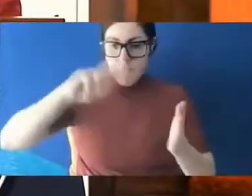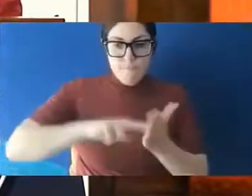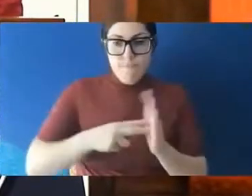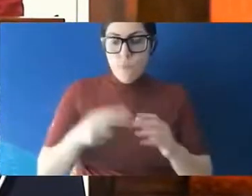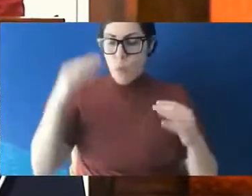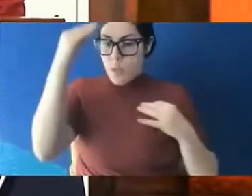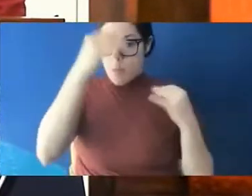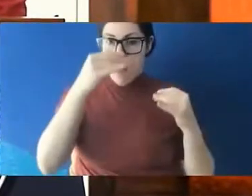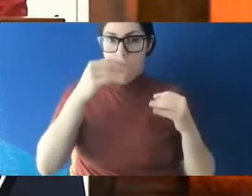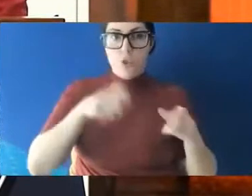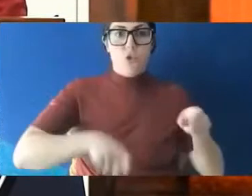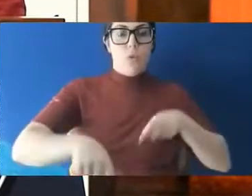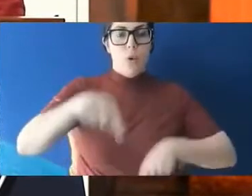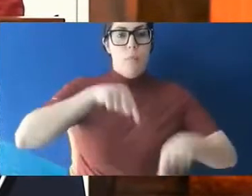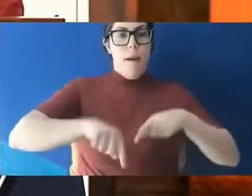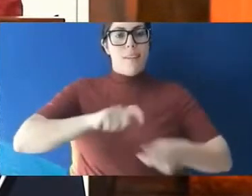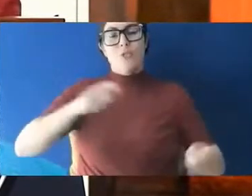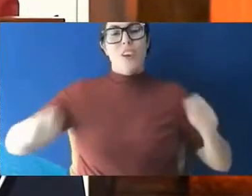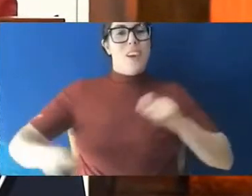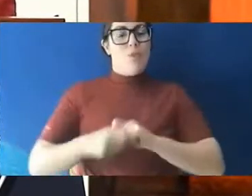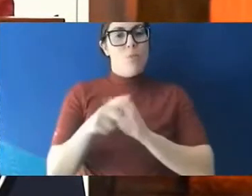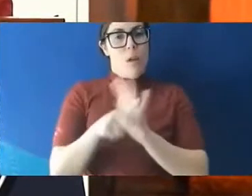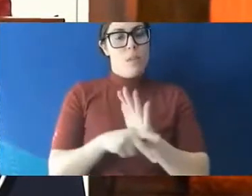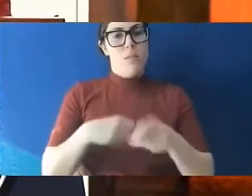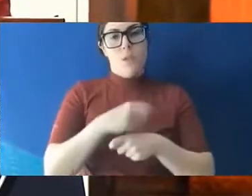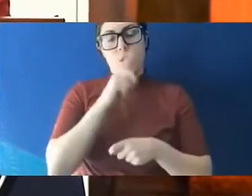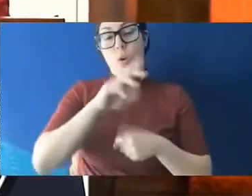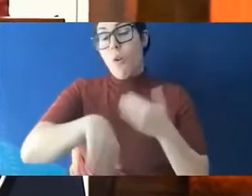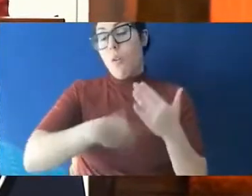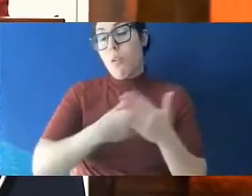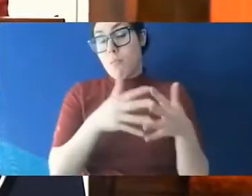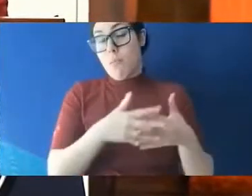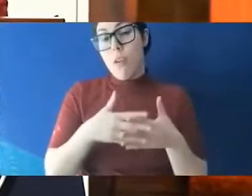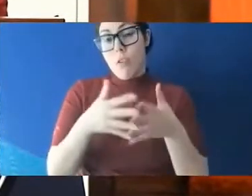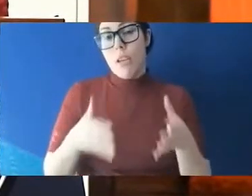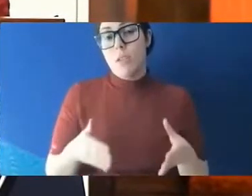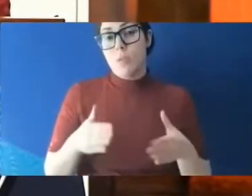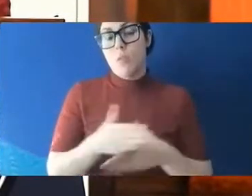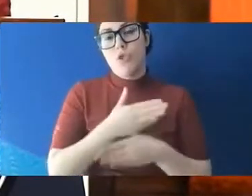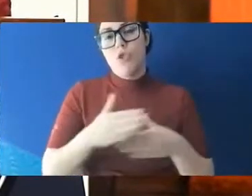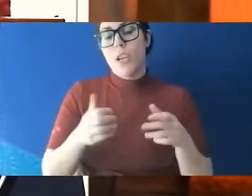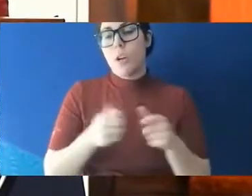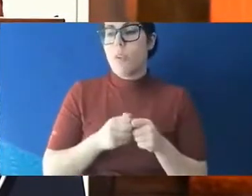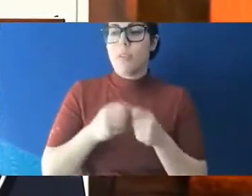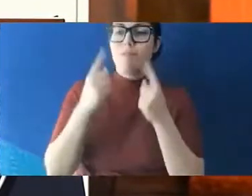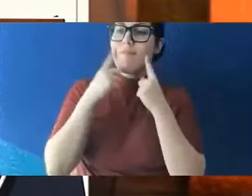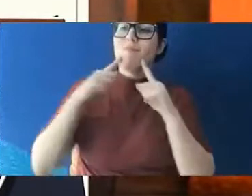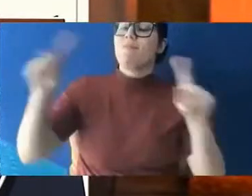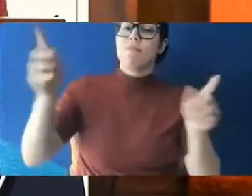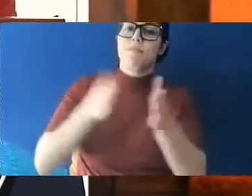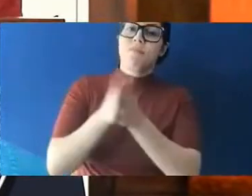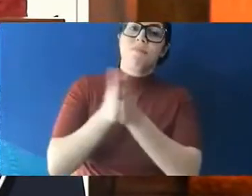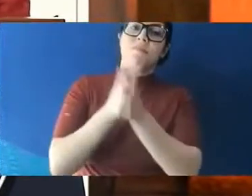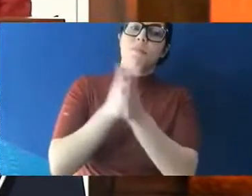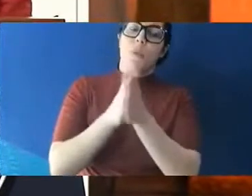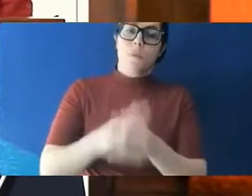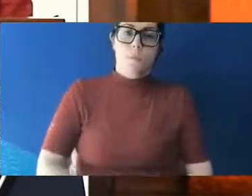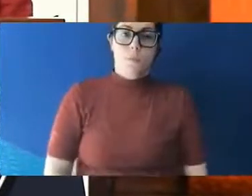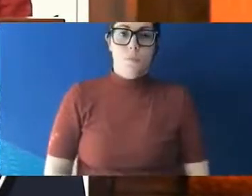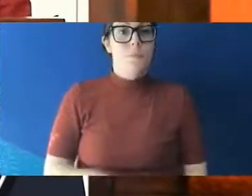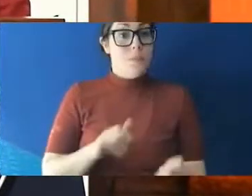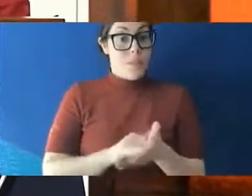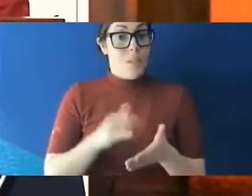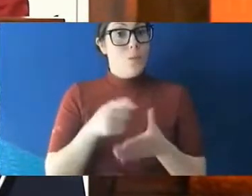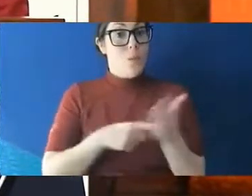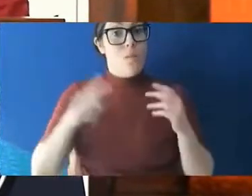policies and ensuring that all Americans share in our country's prosperity. That's what President Biden